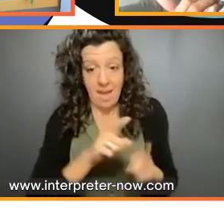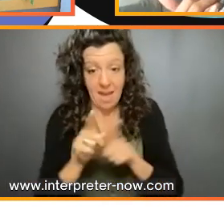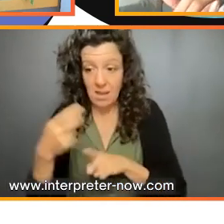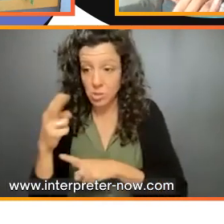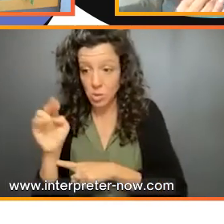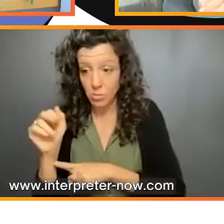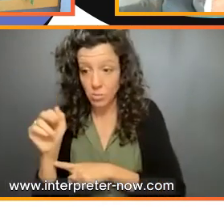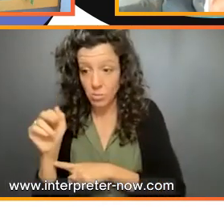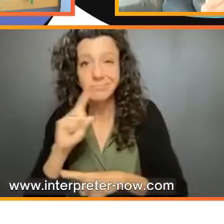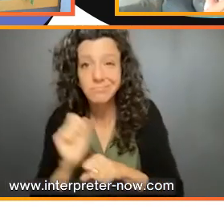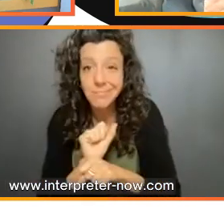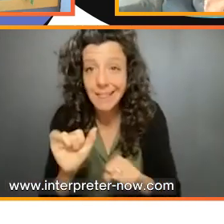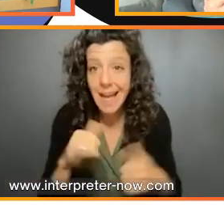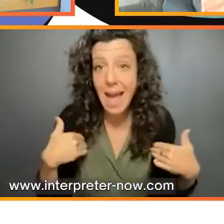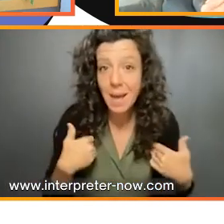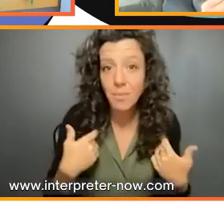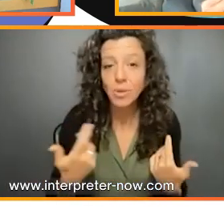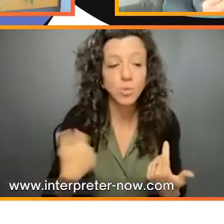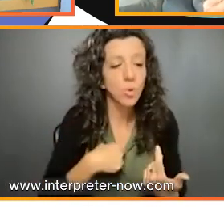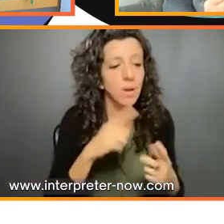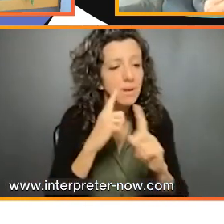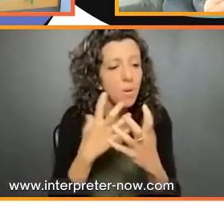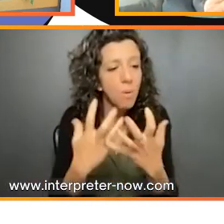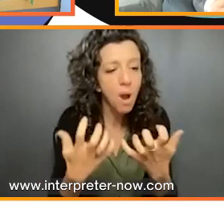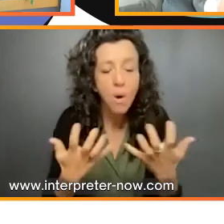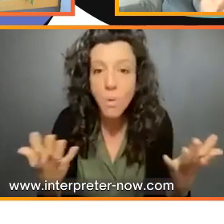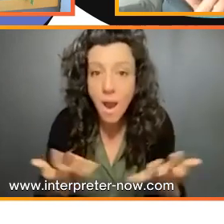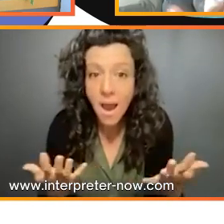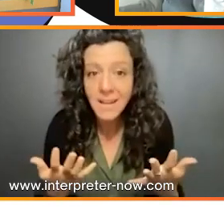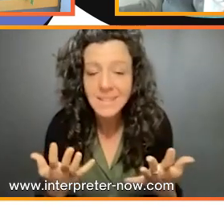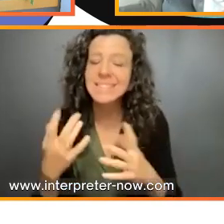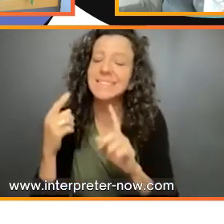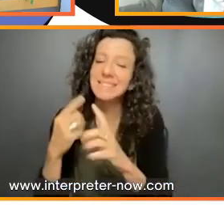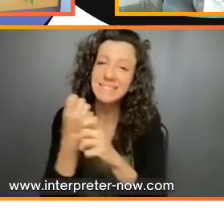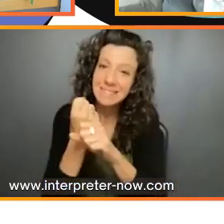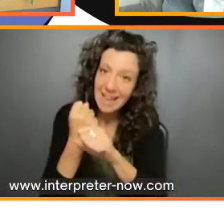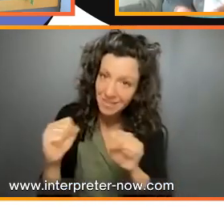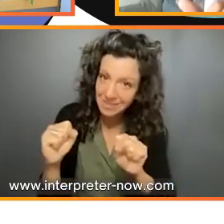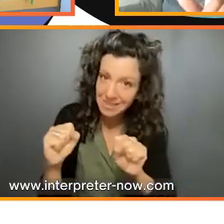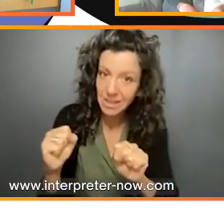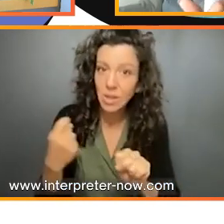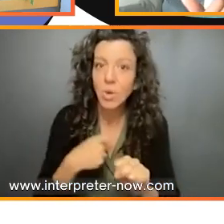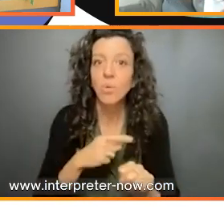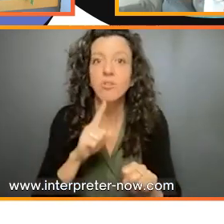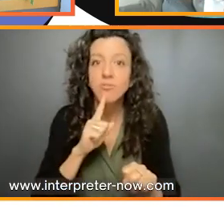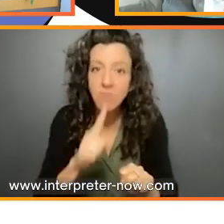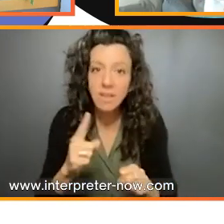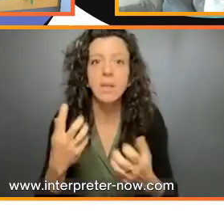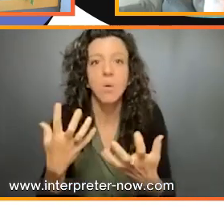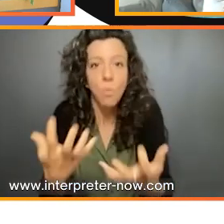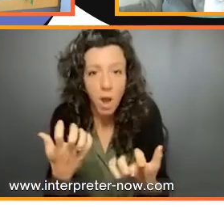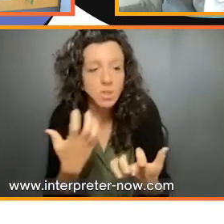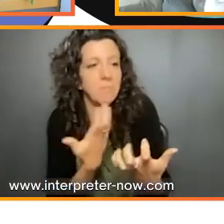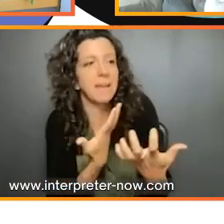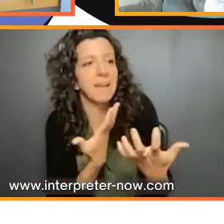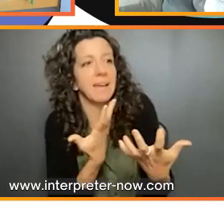animals. And what we desperately crave in the presence of others is safety.